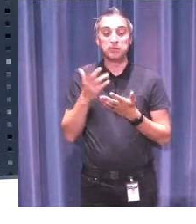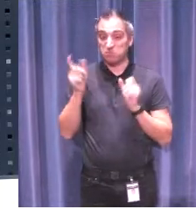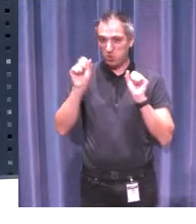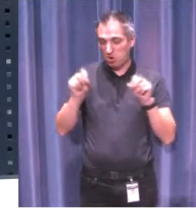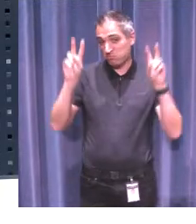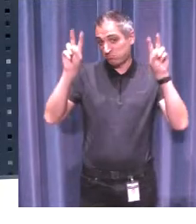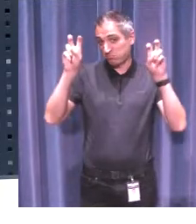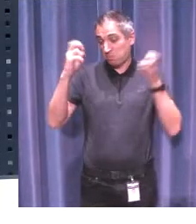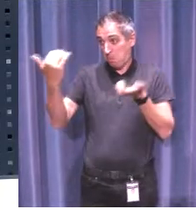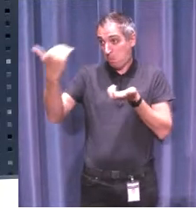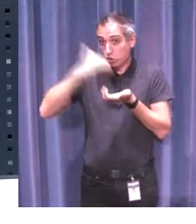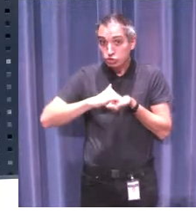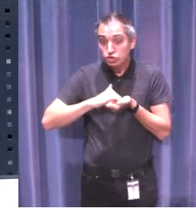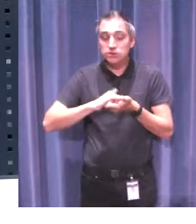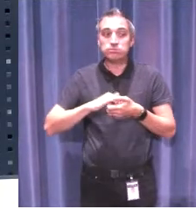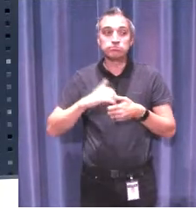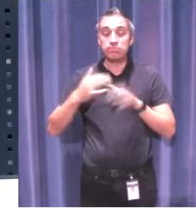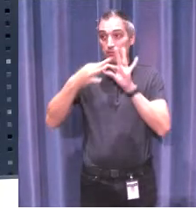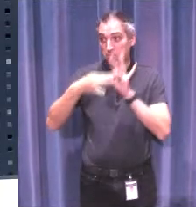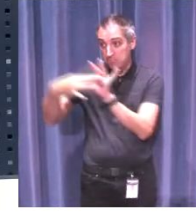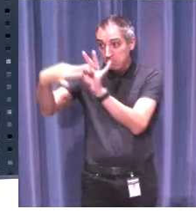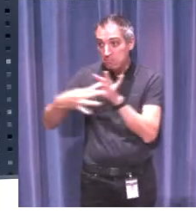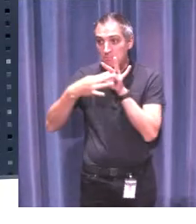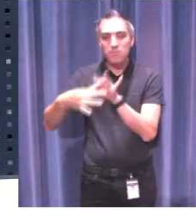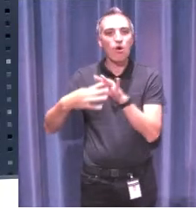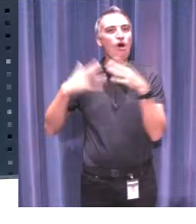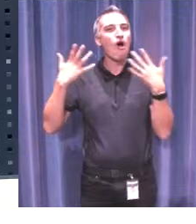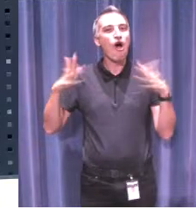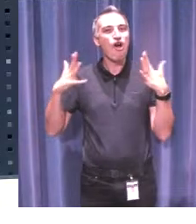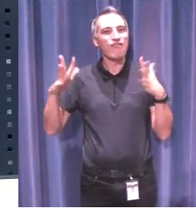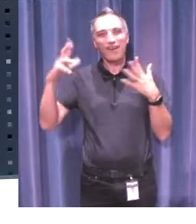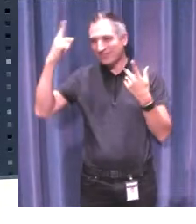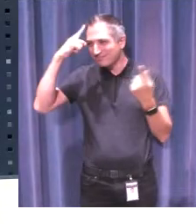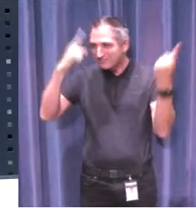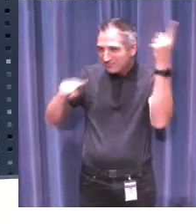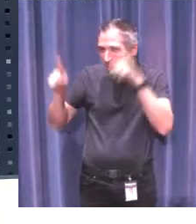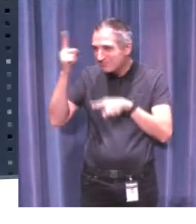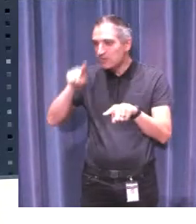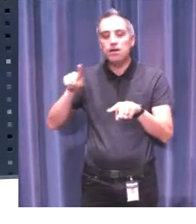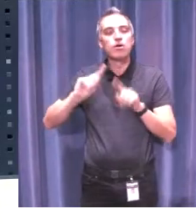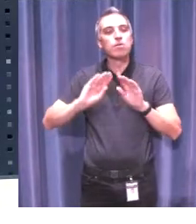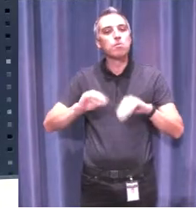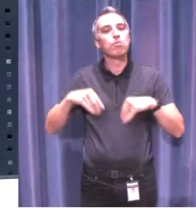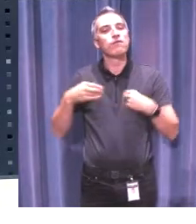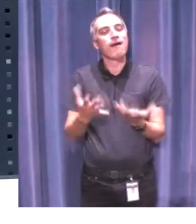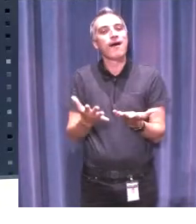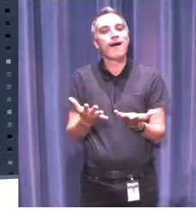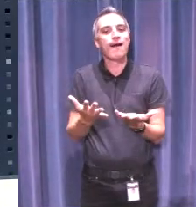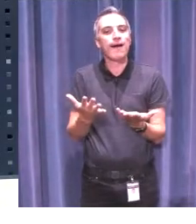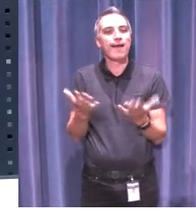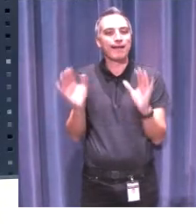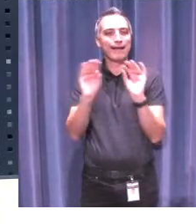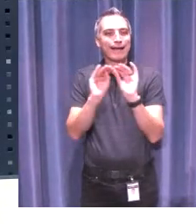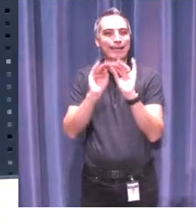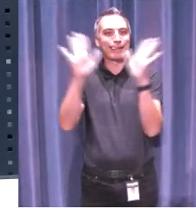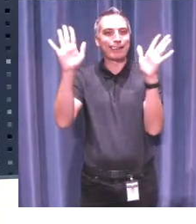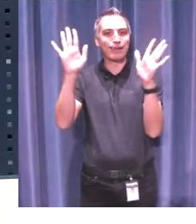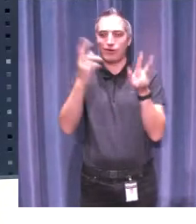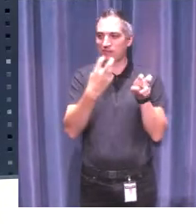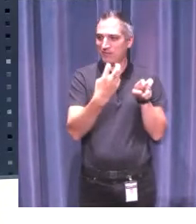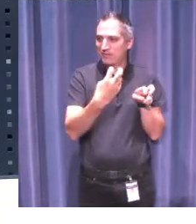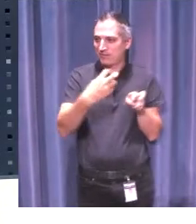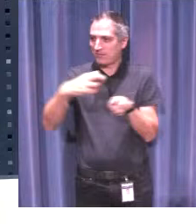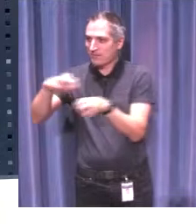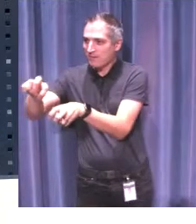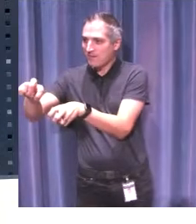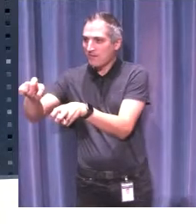partnerships, if you will, or collaborations have taken place with these companies, so that it provides them with a clear pathway in